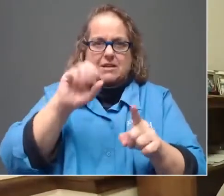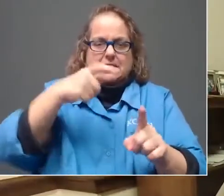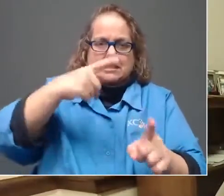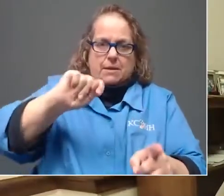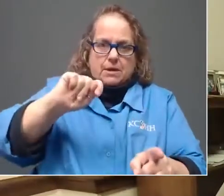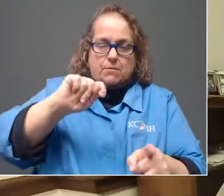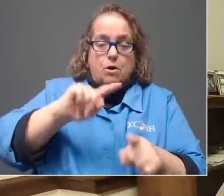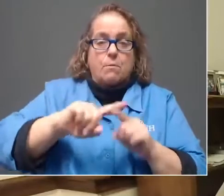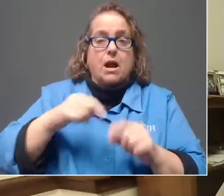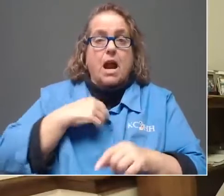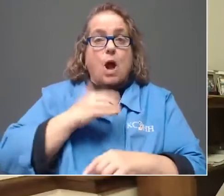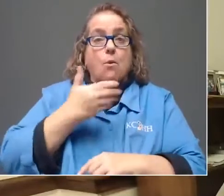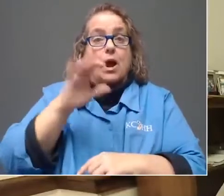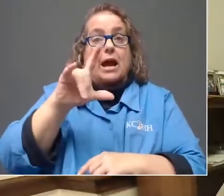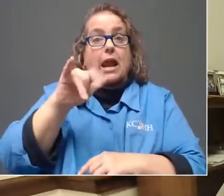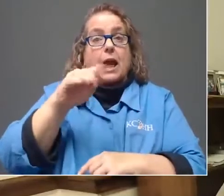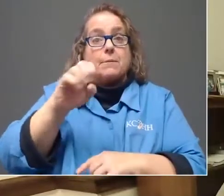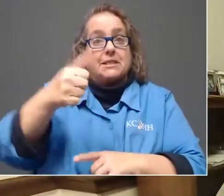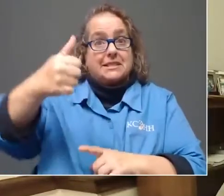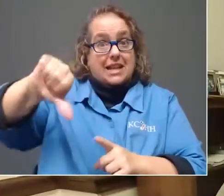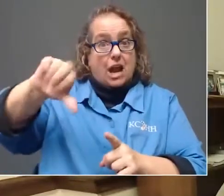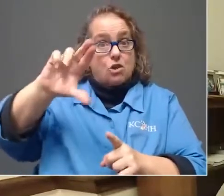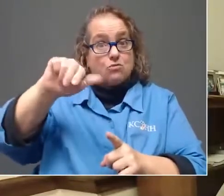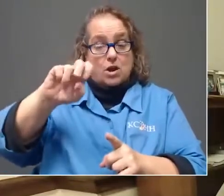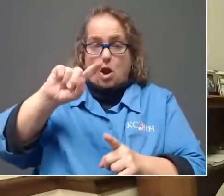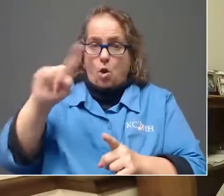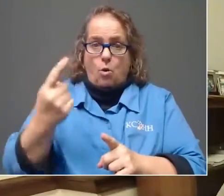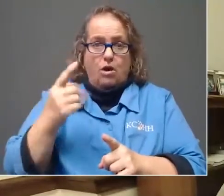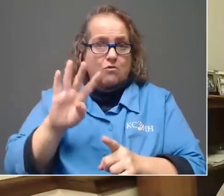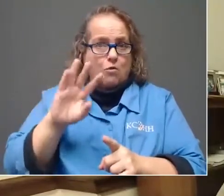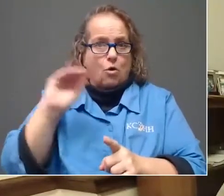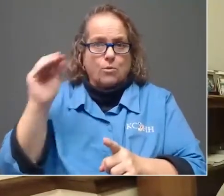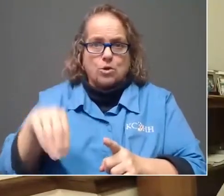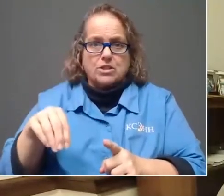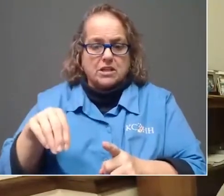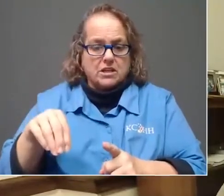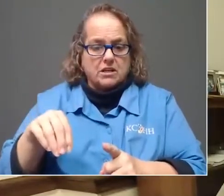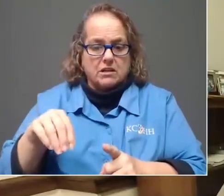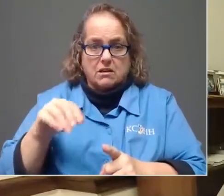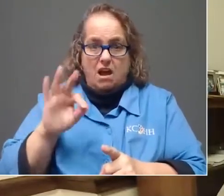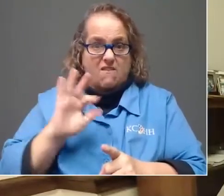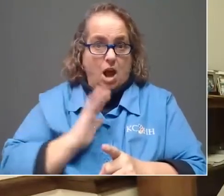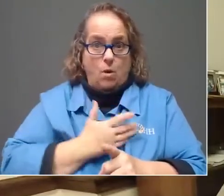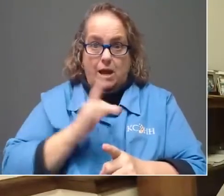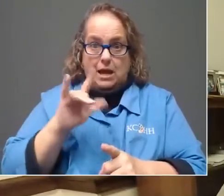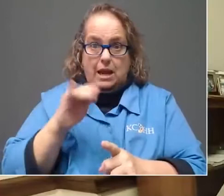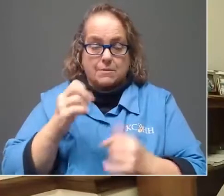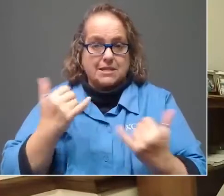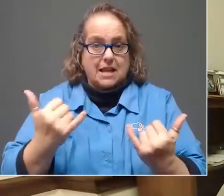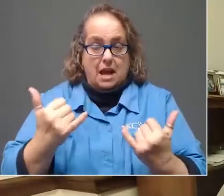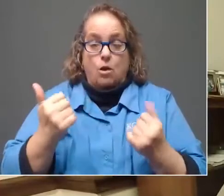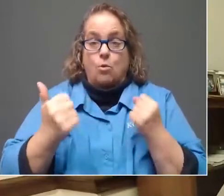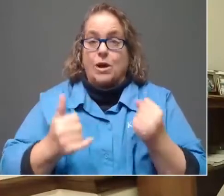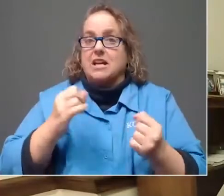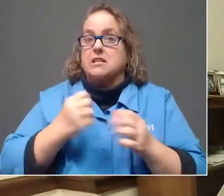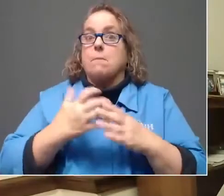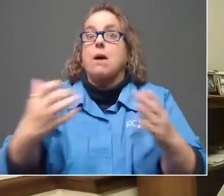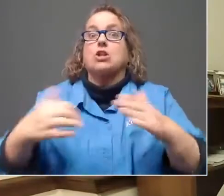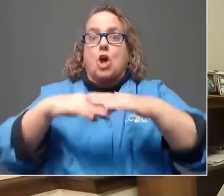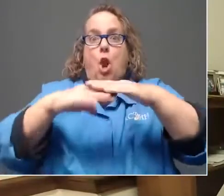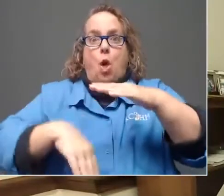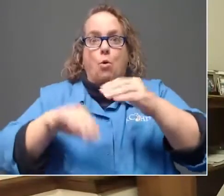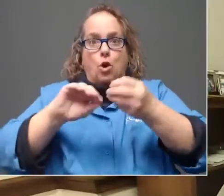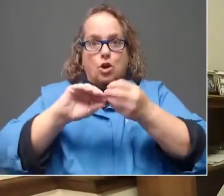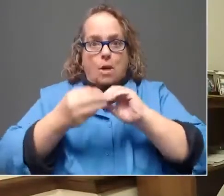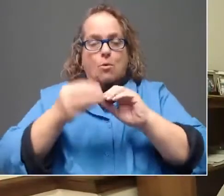about 4% of our claims right now, which is which is a much lower number than before the pandemic.